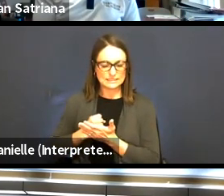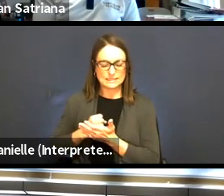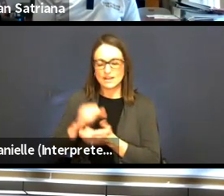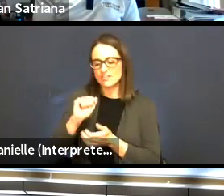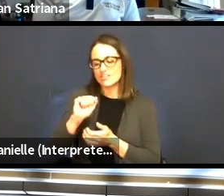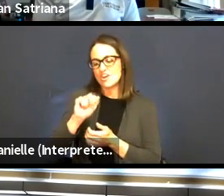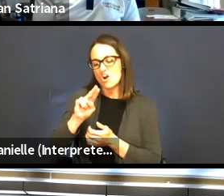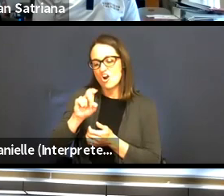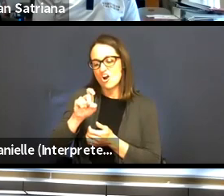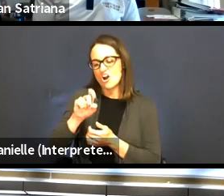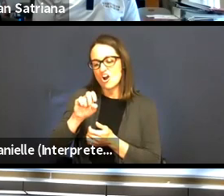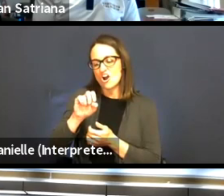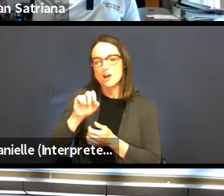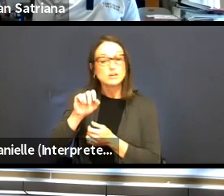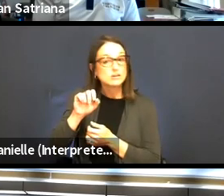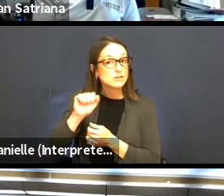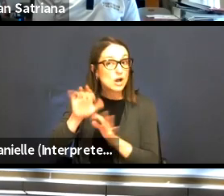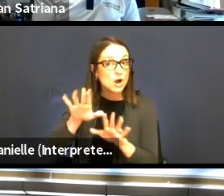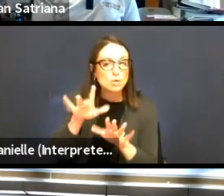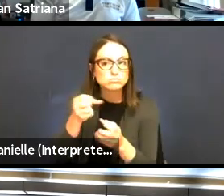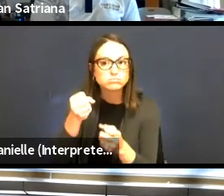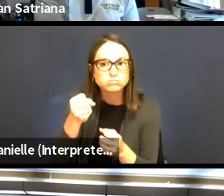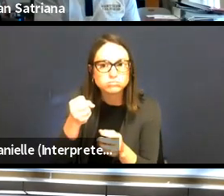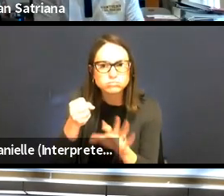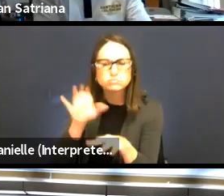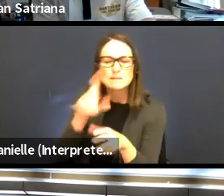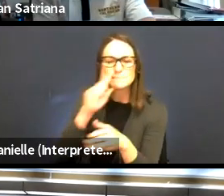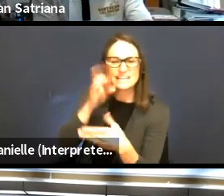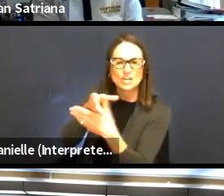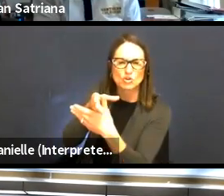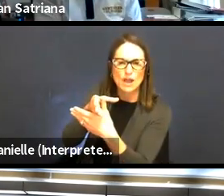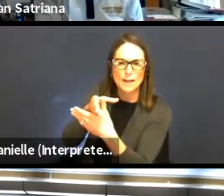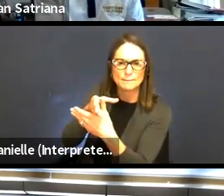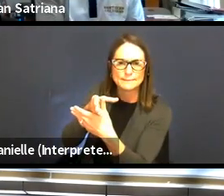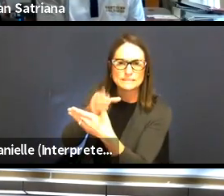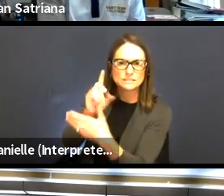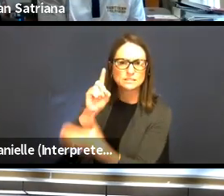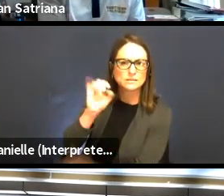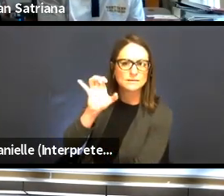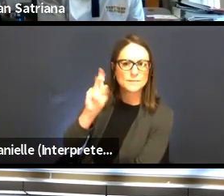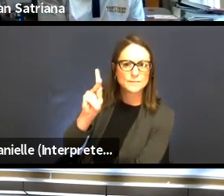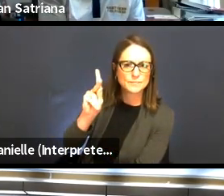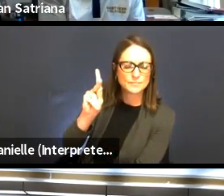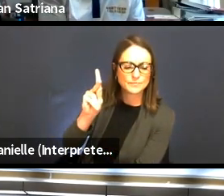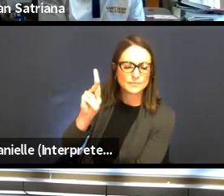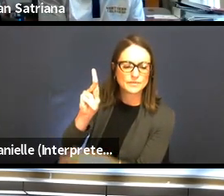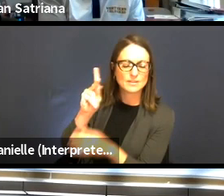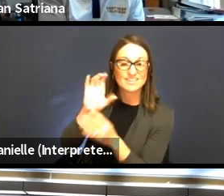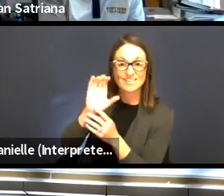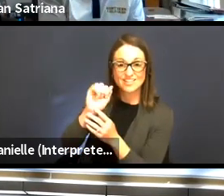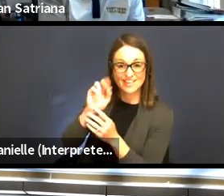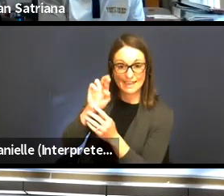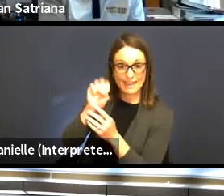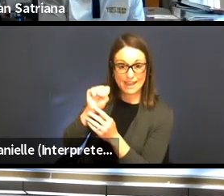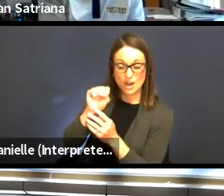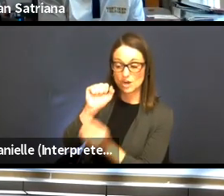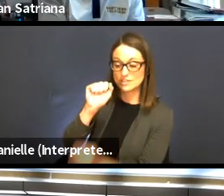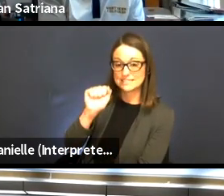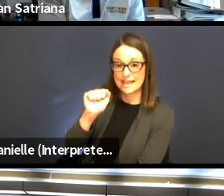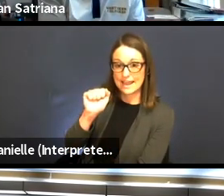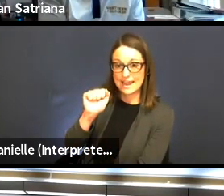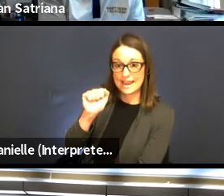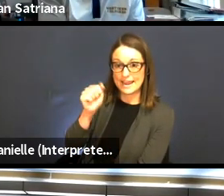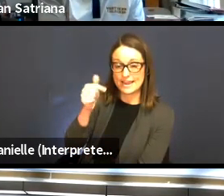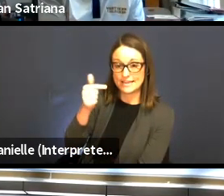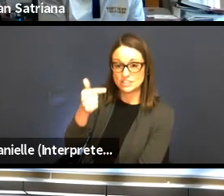revenue. We've talked. Oh, I'm sorry. Let me interrupt. So the CARES, HEER, which